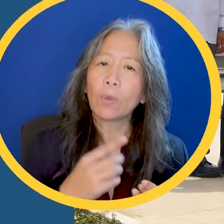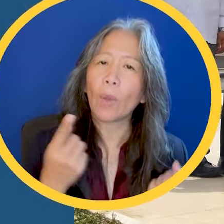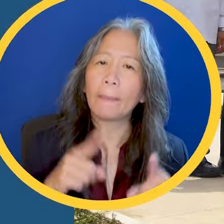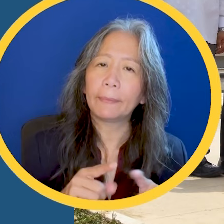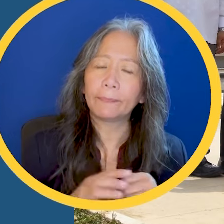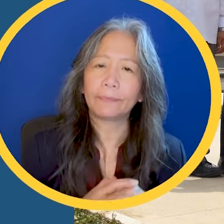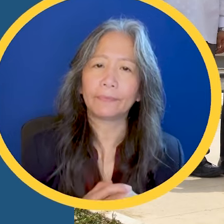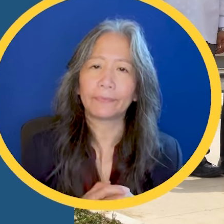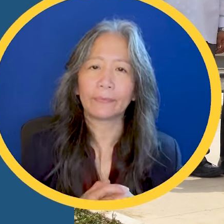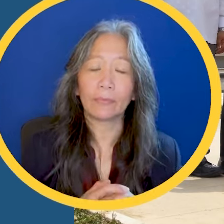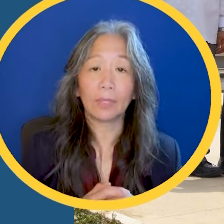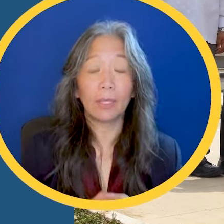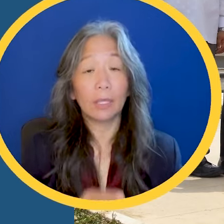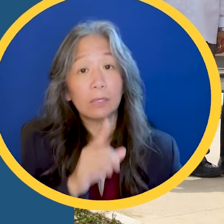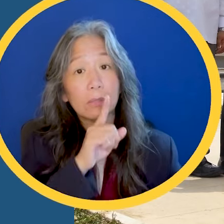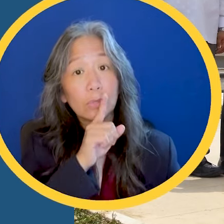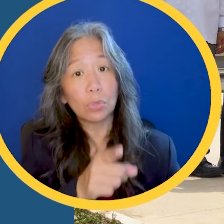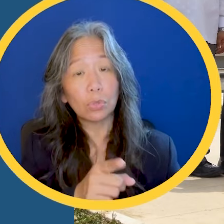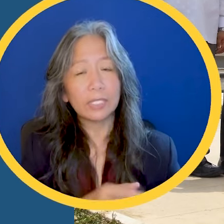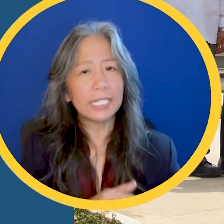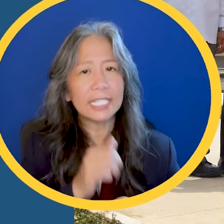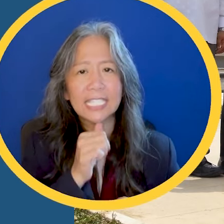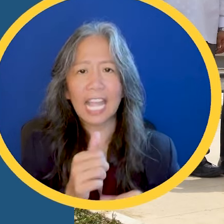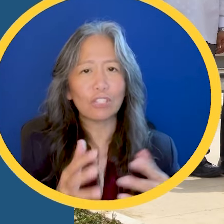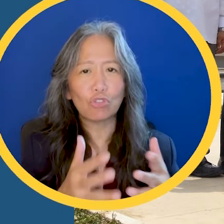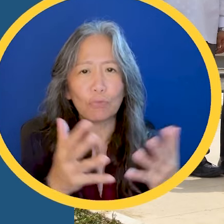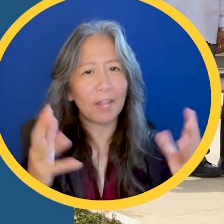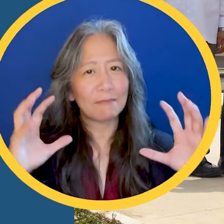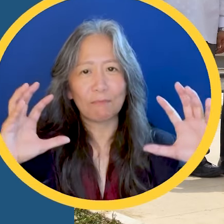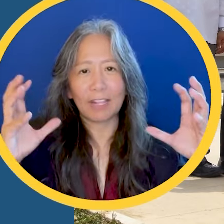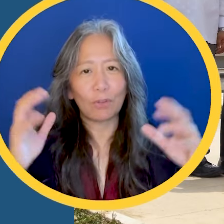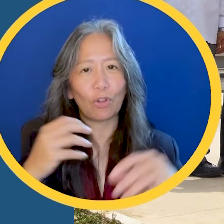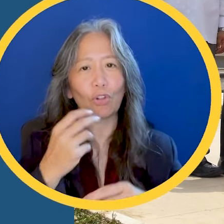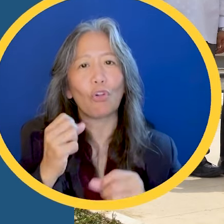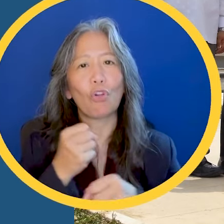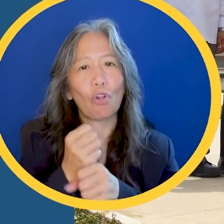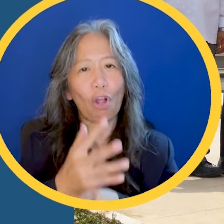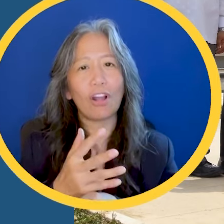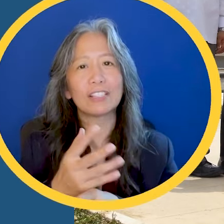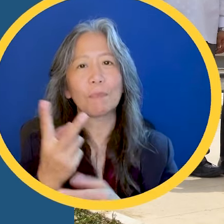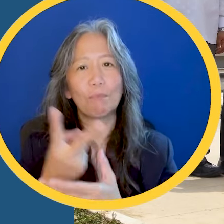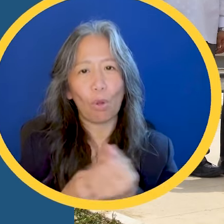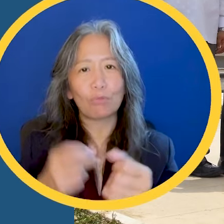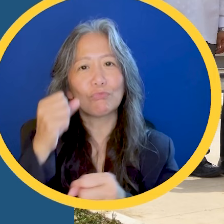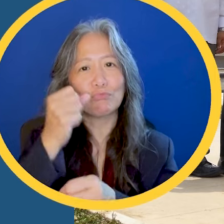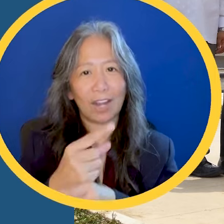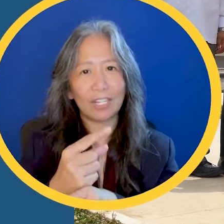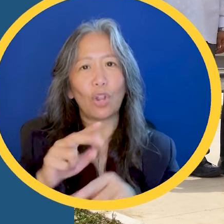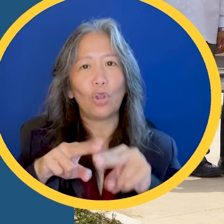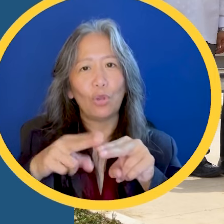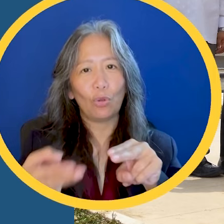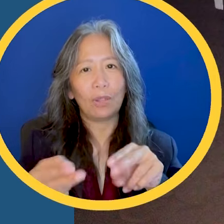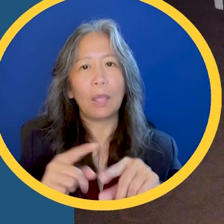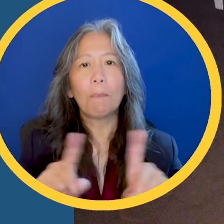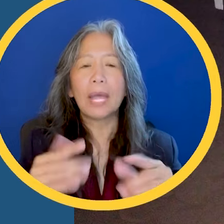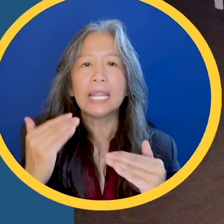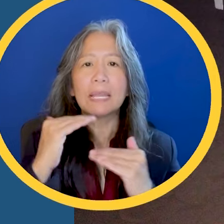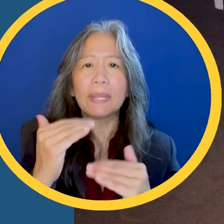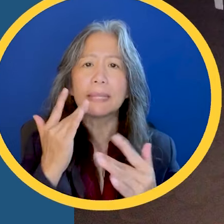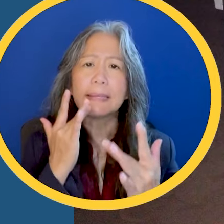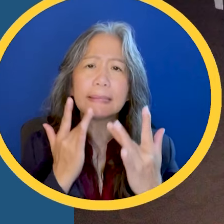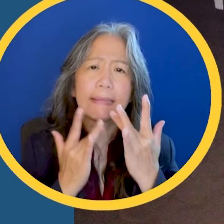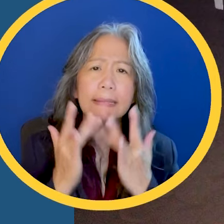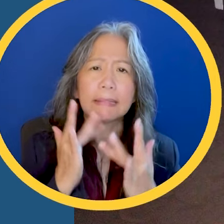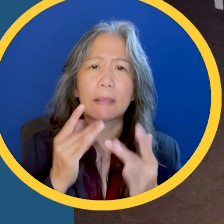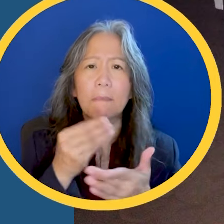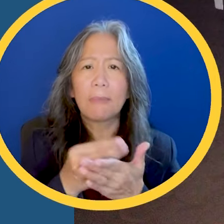happened? You know, when it came to... The truth is, it wasn't too much basketball that caused both brothers to lose so much weight. With very